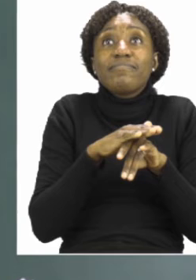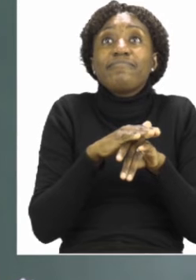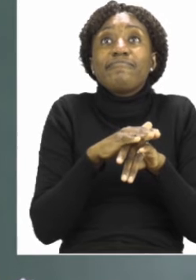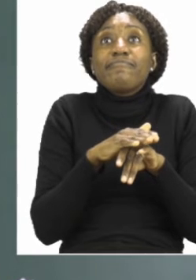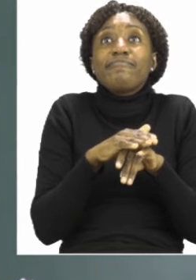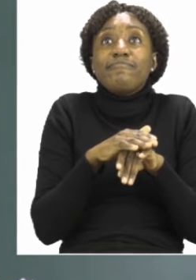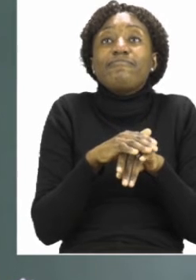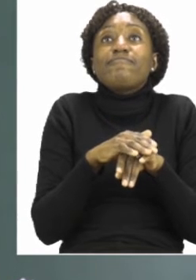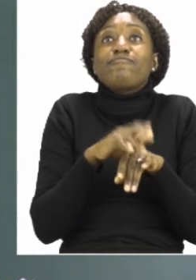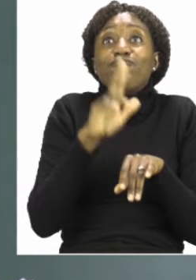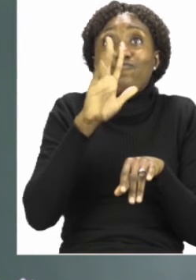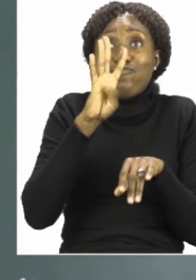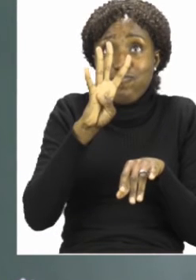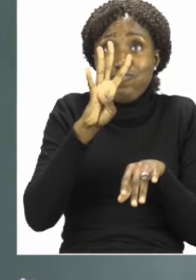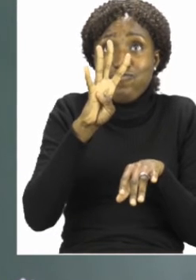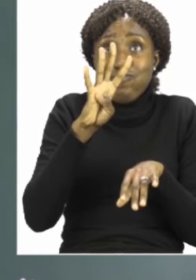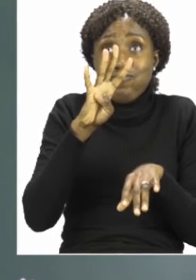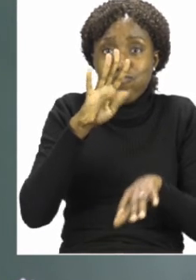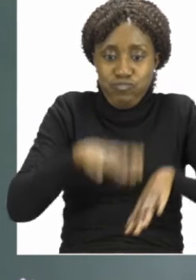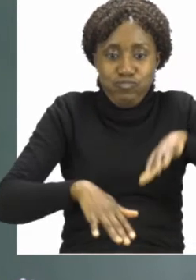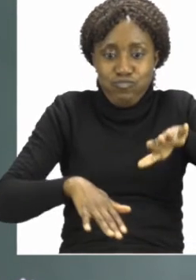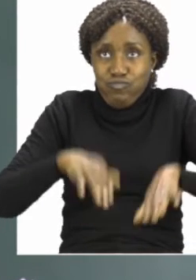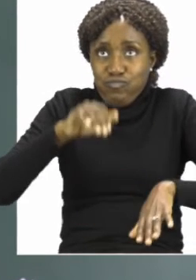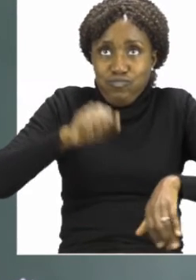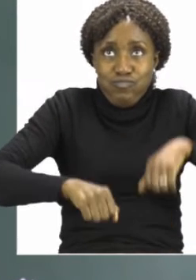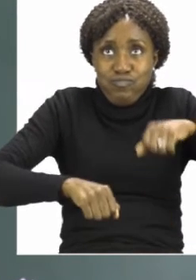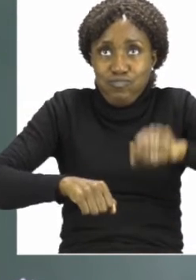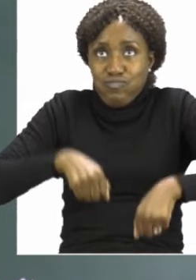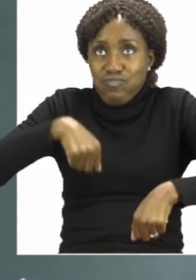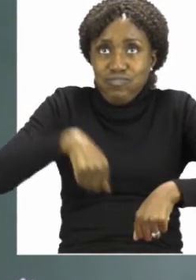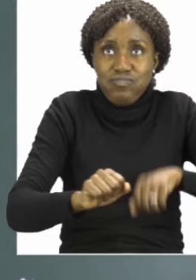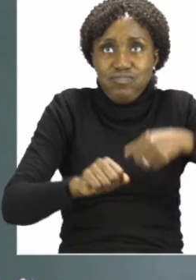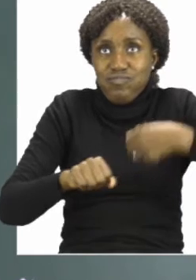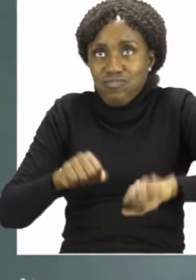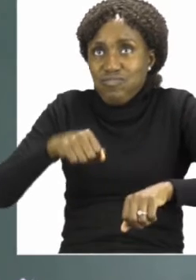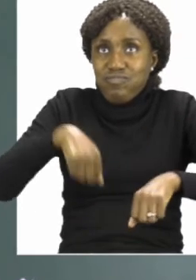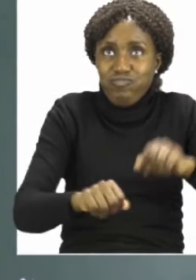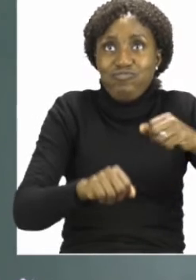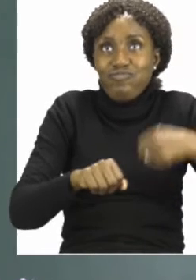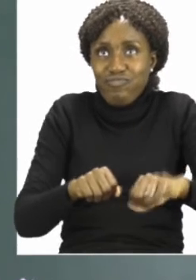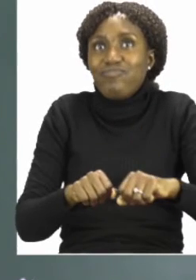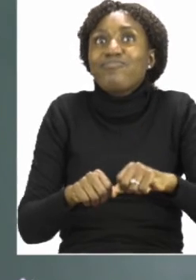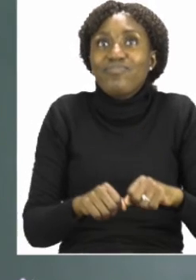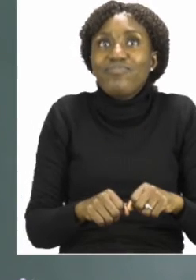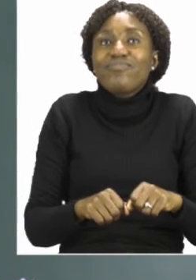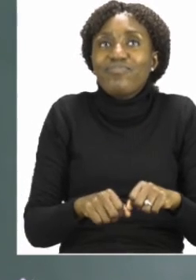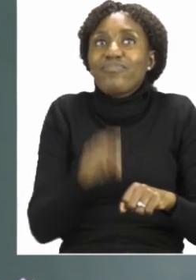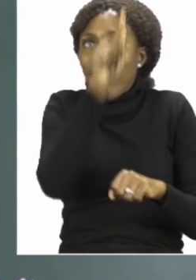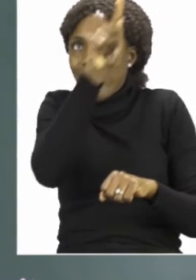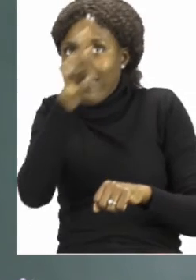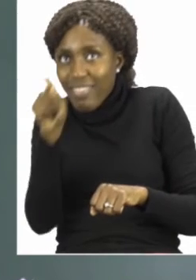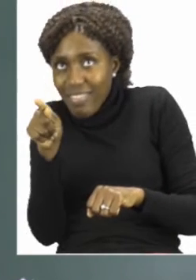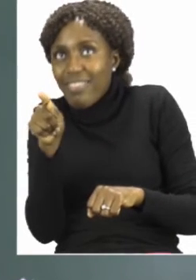legs and it is also pink. So, I think this head belongs to